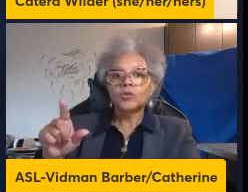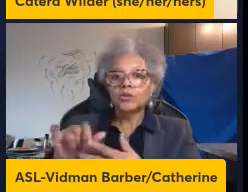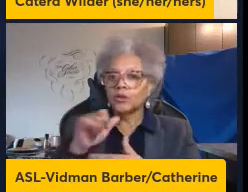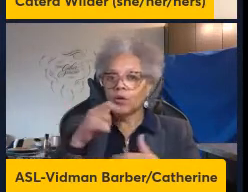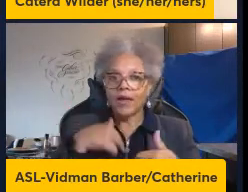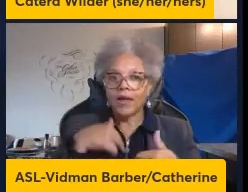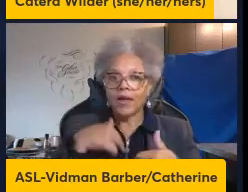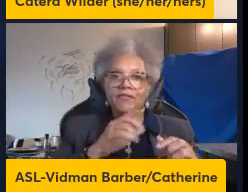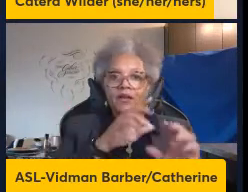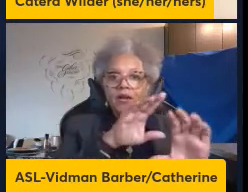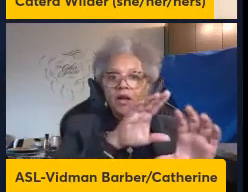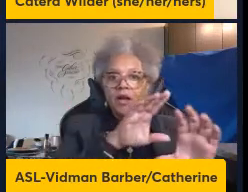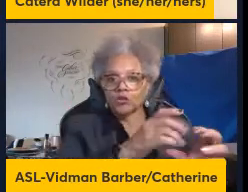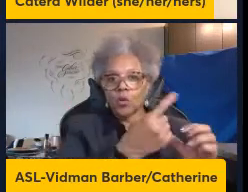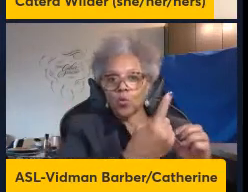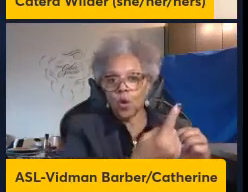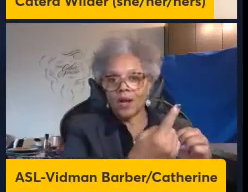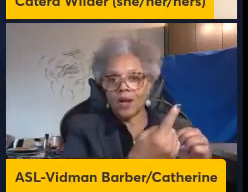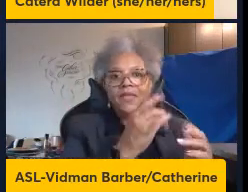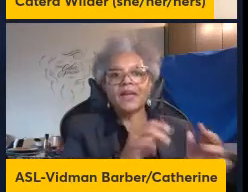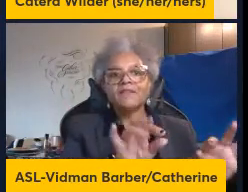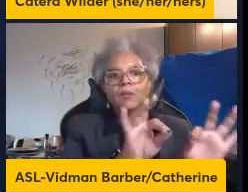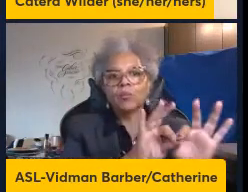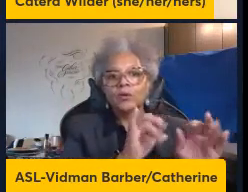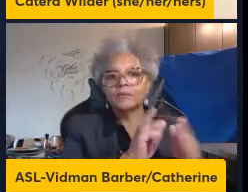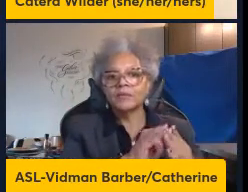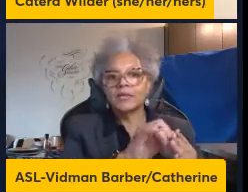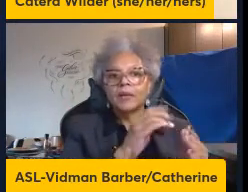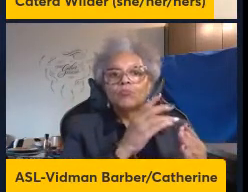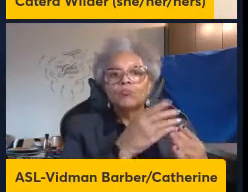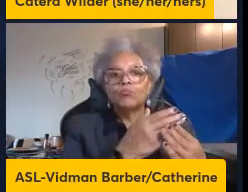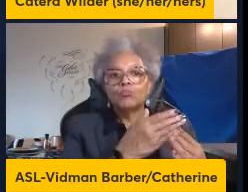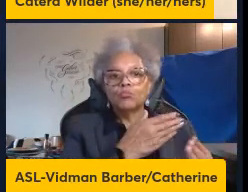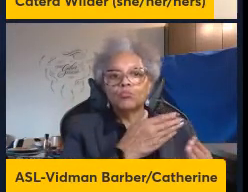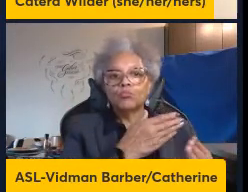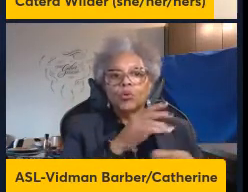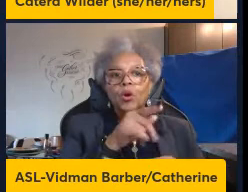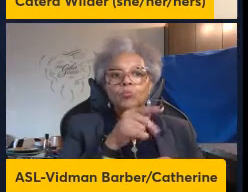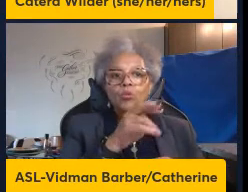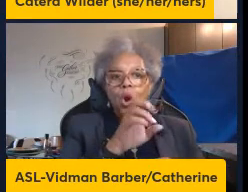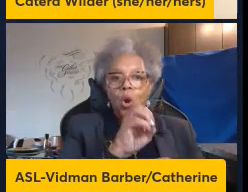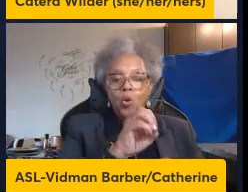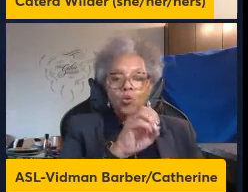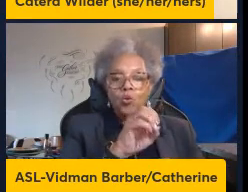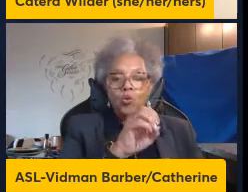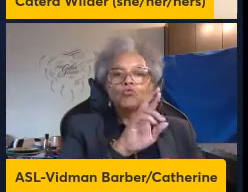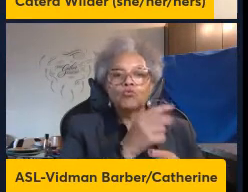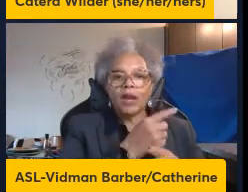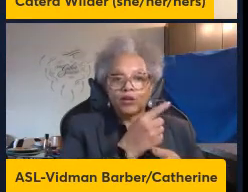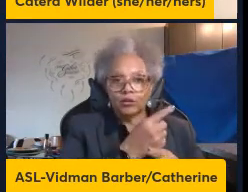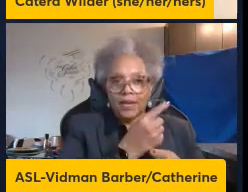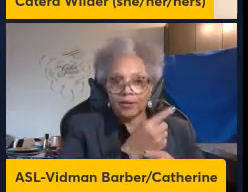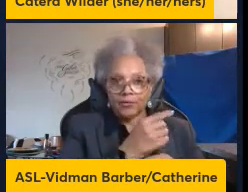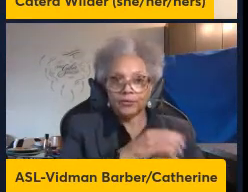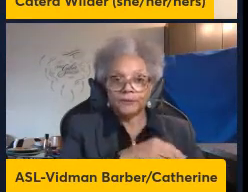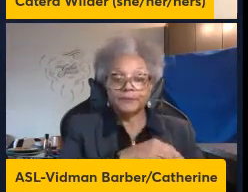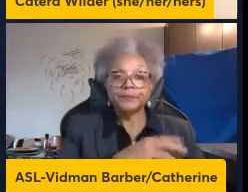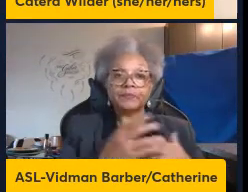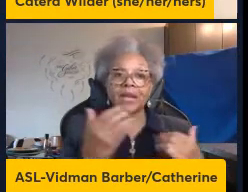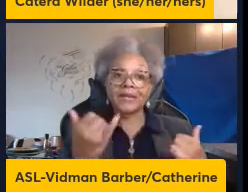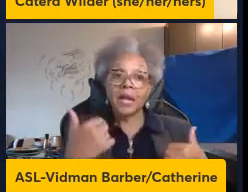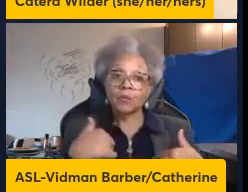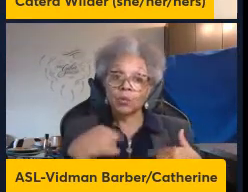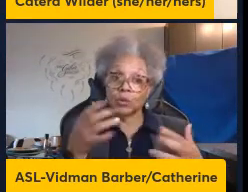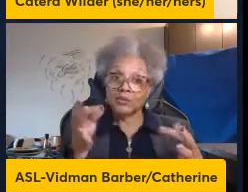genes, which again included some important pro-inflammatory regulators. And so we wanted to determine how this was